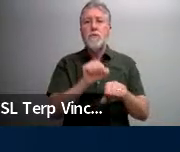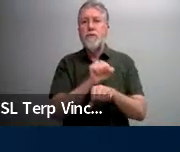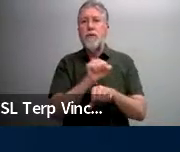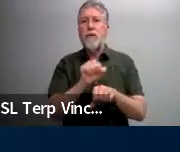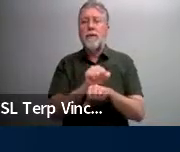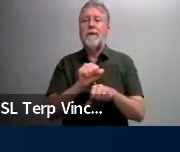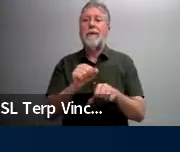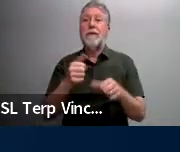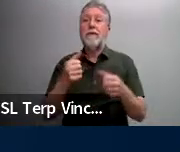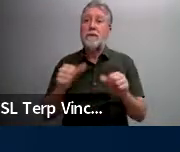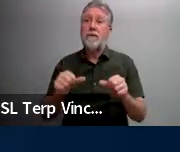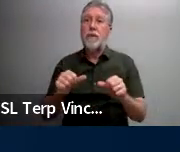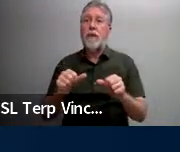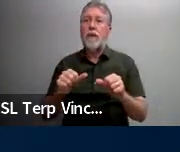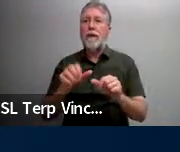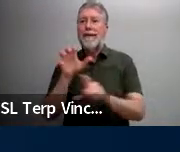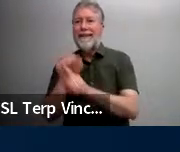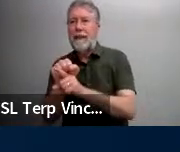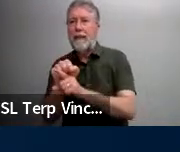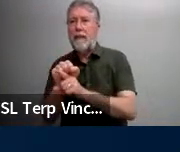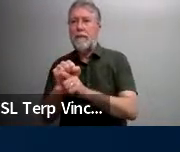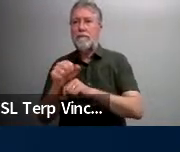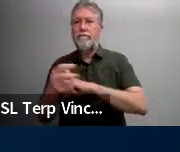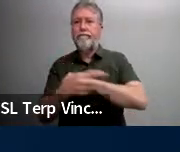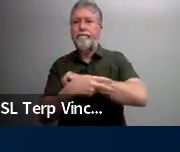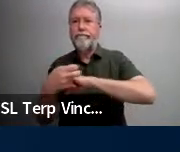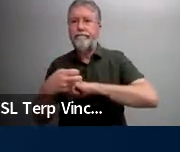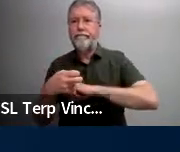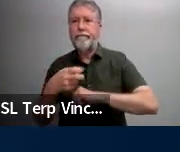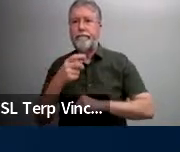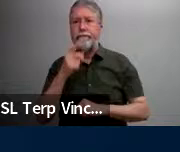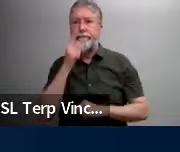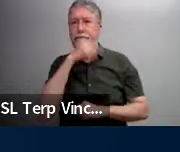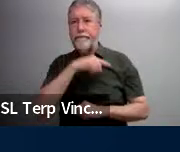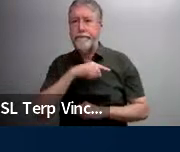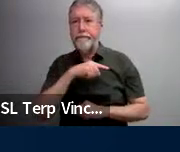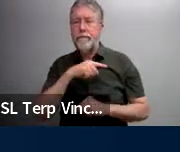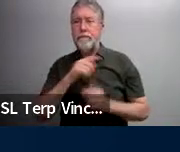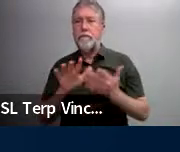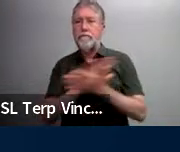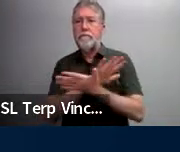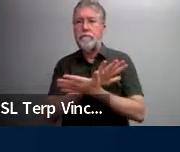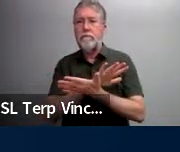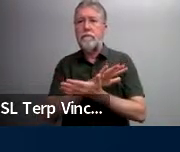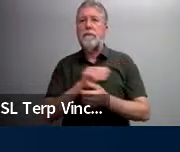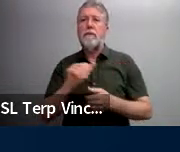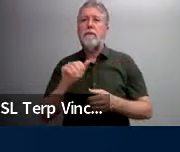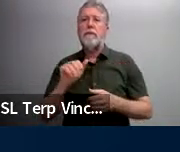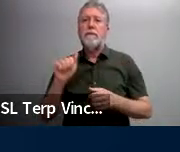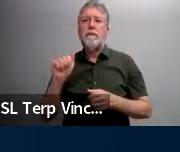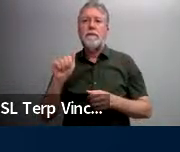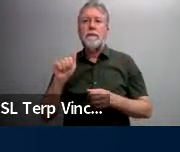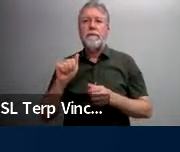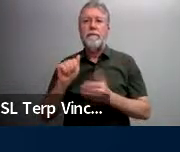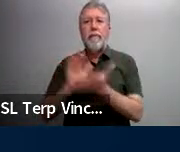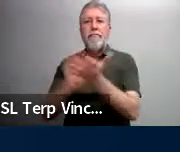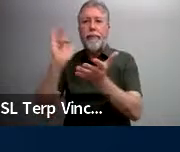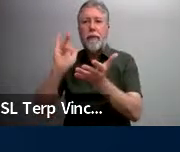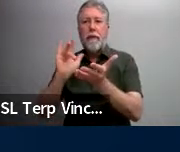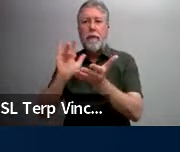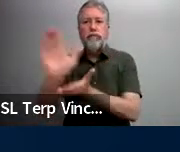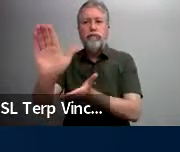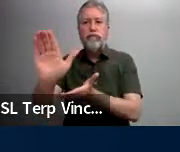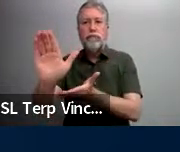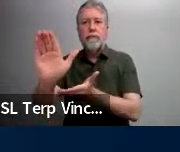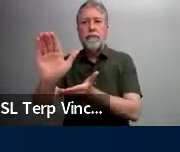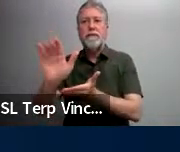reduce fraud or waste and abuse that might be in the system, or they're really trying